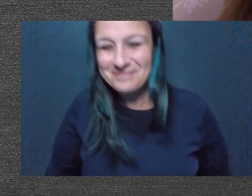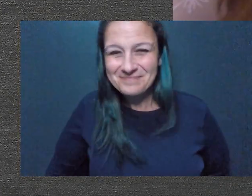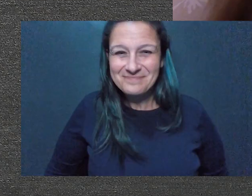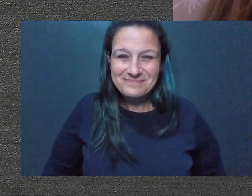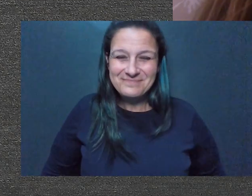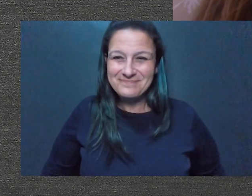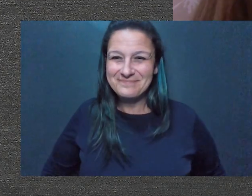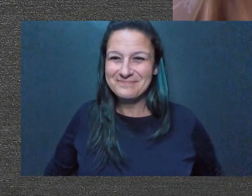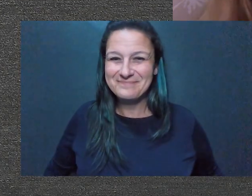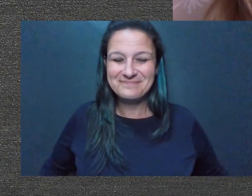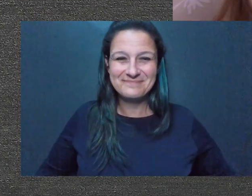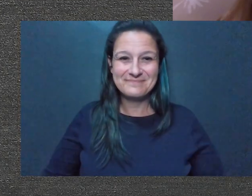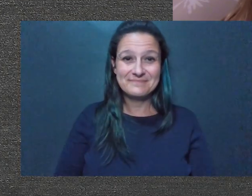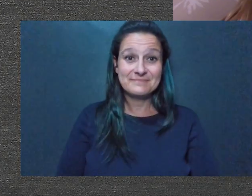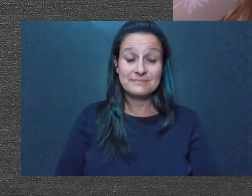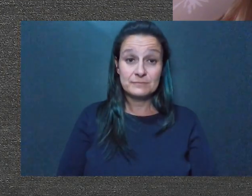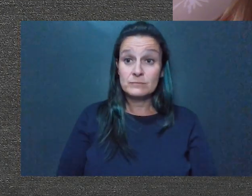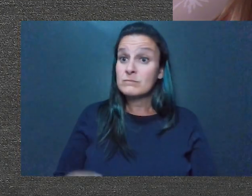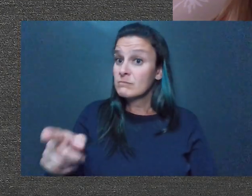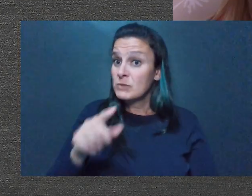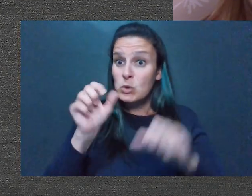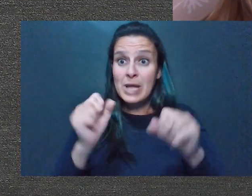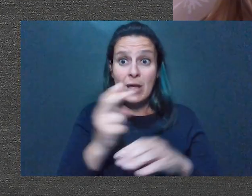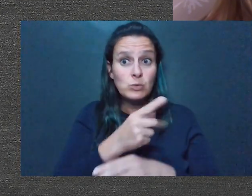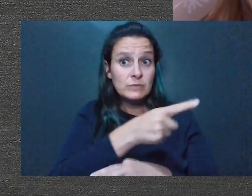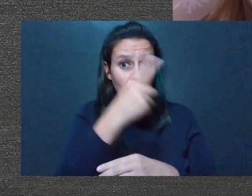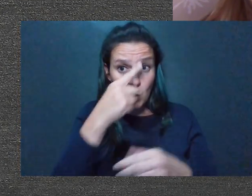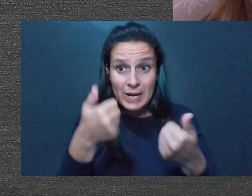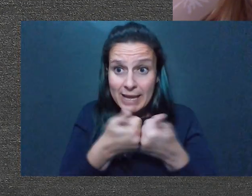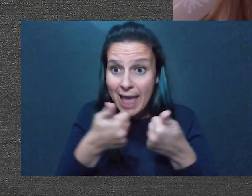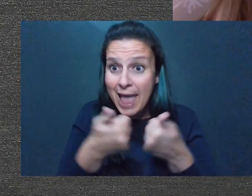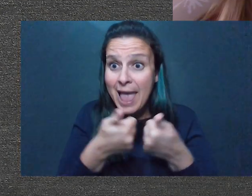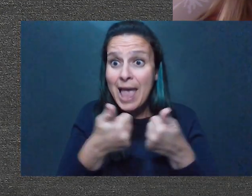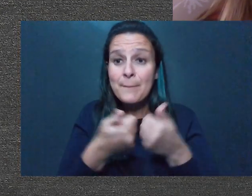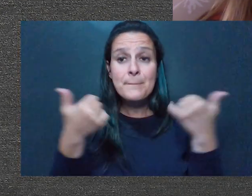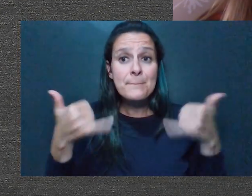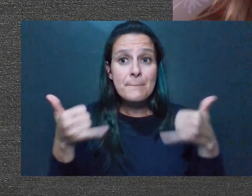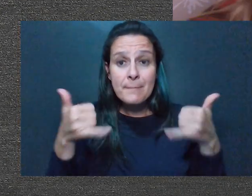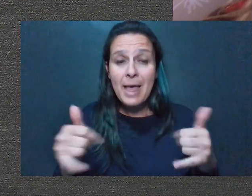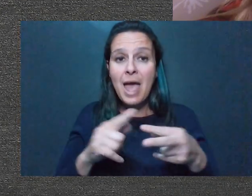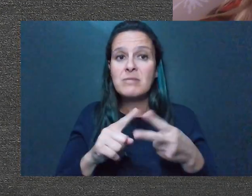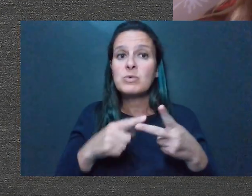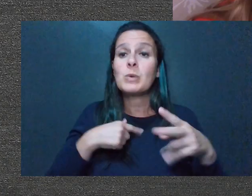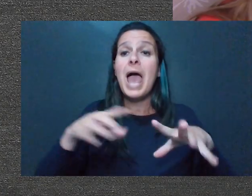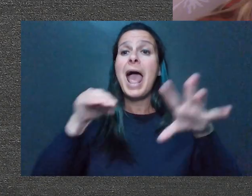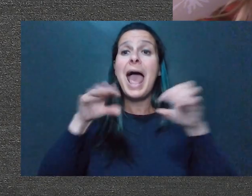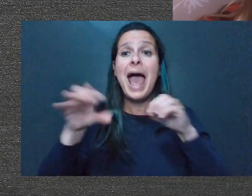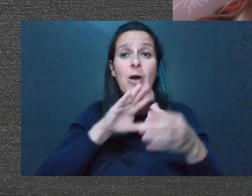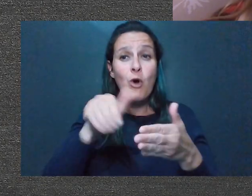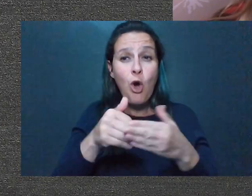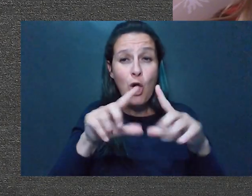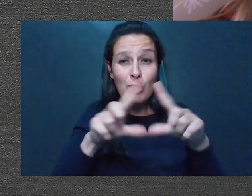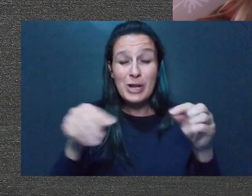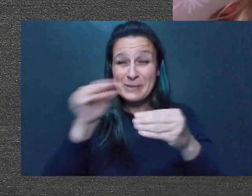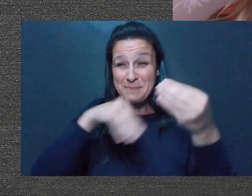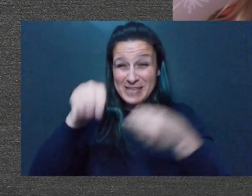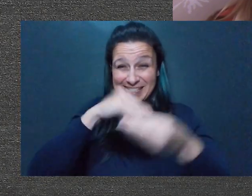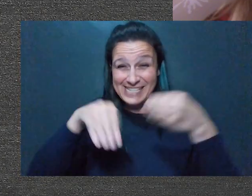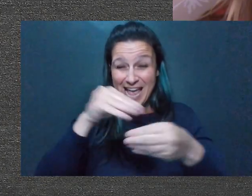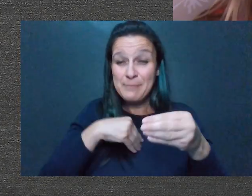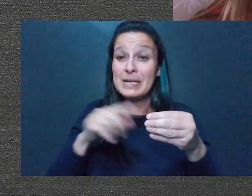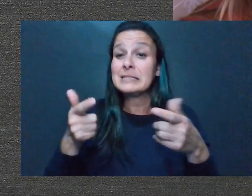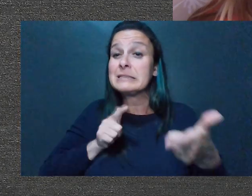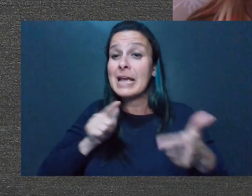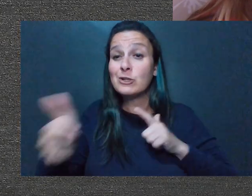members. You can use this to play games with people. You can take out all the cards and mix them all up and take